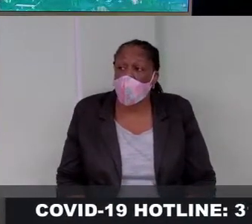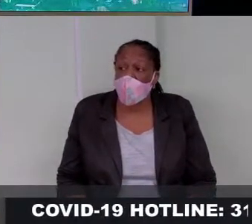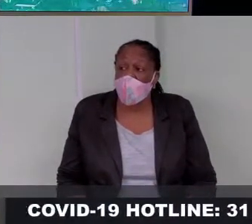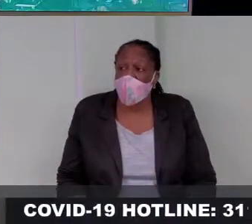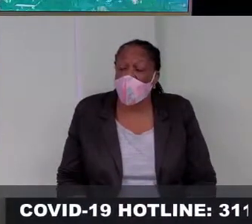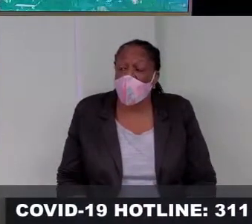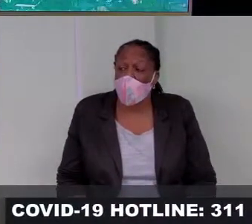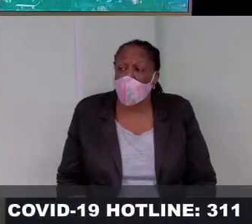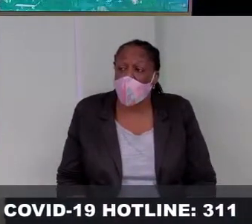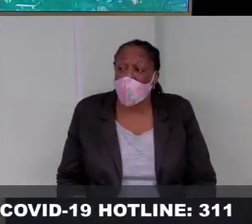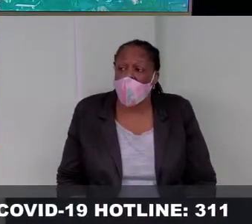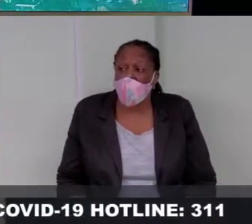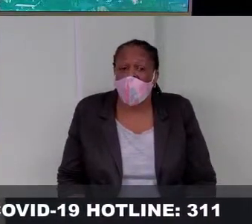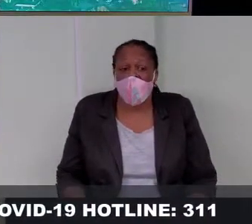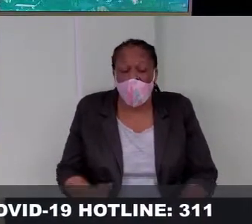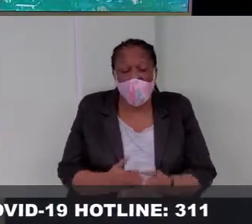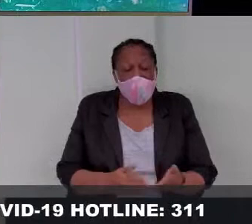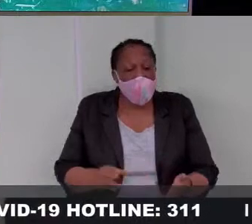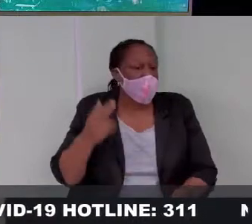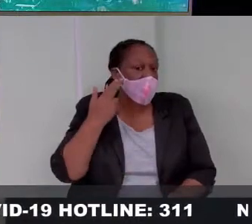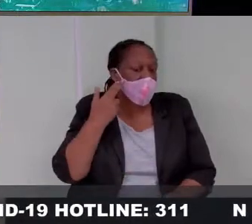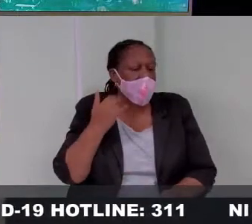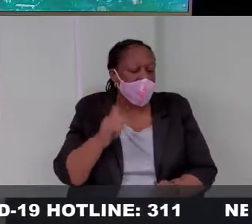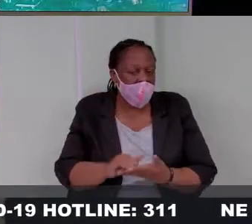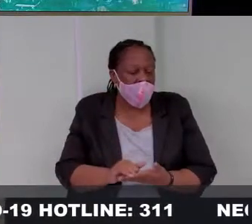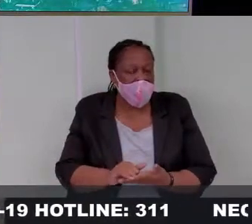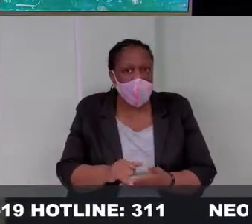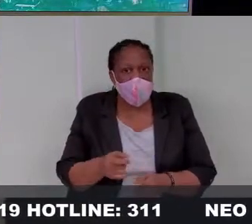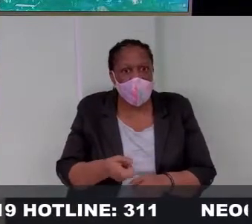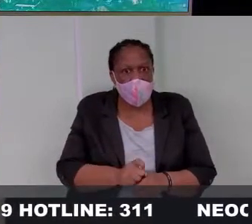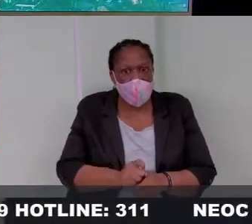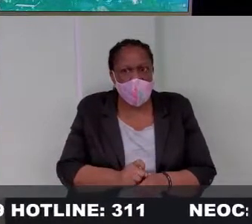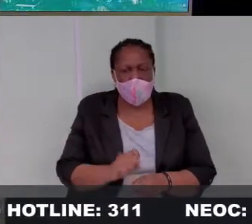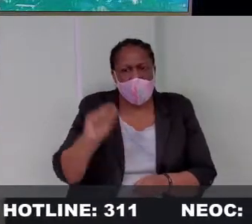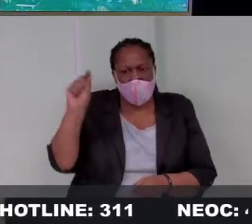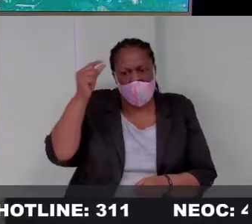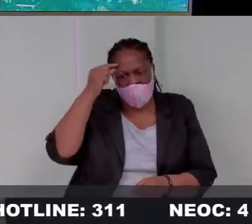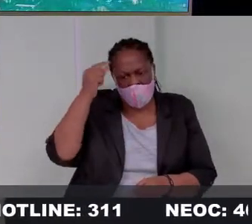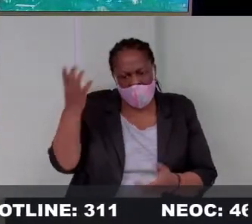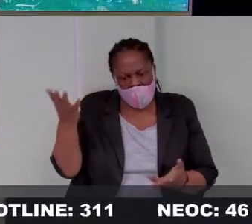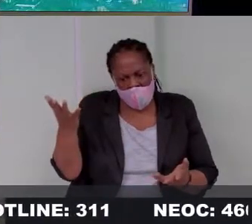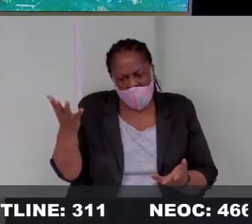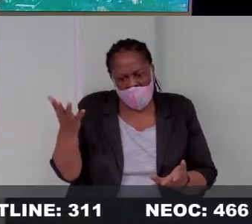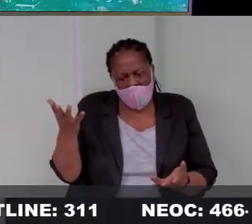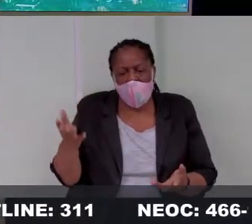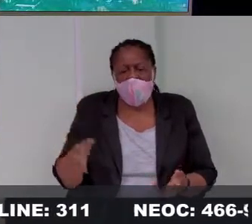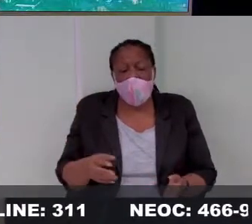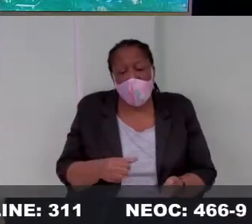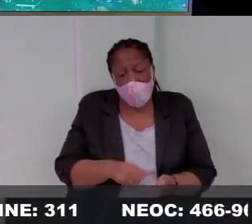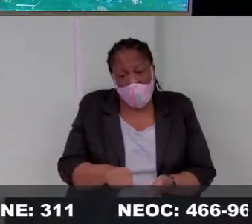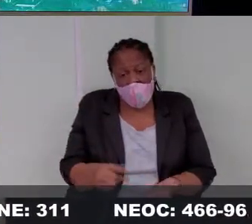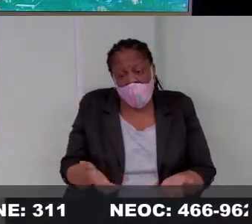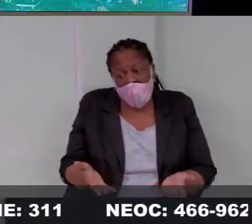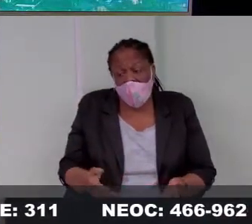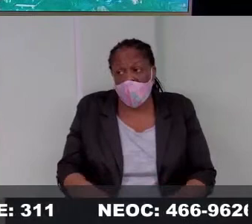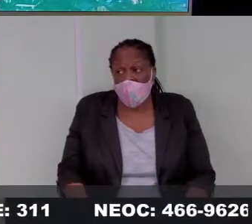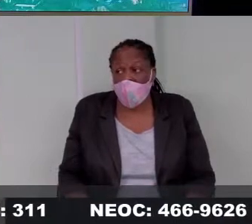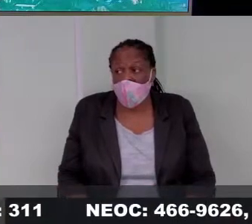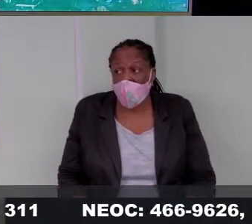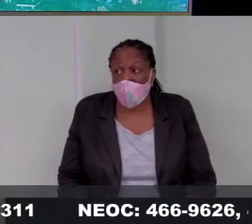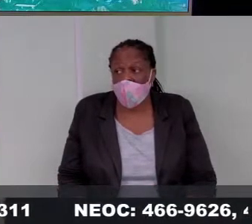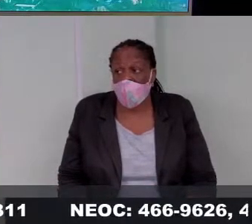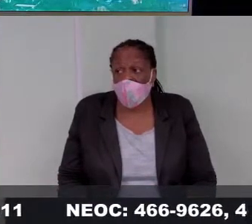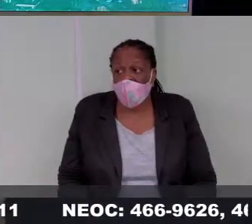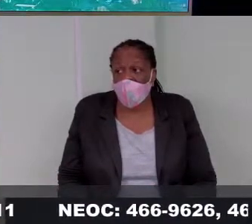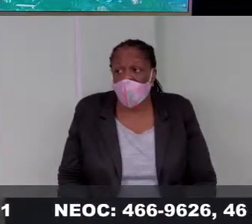the weekend. Now, Gavi, we mentioned this before under this setting, that's Global